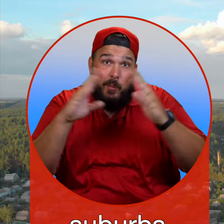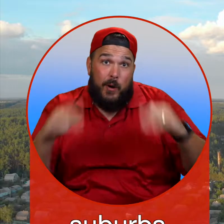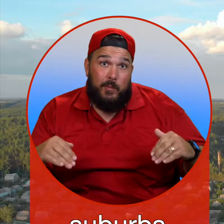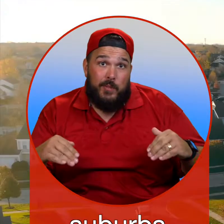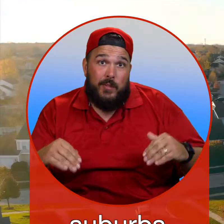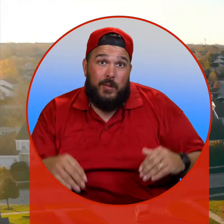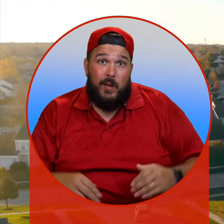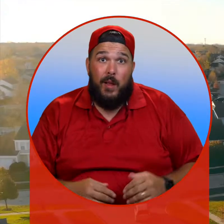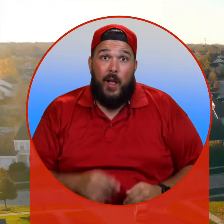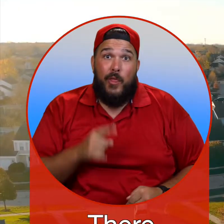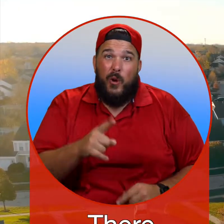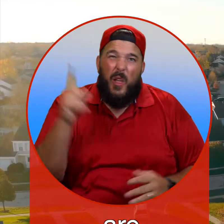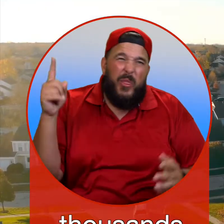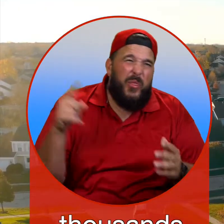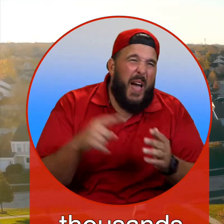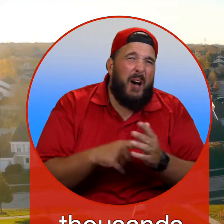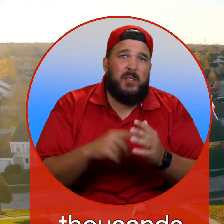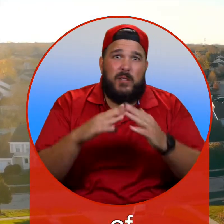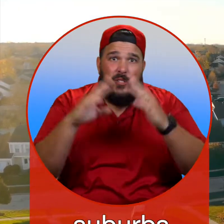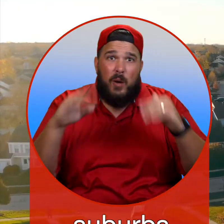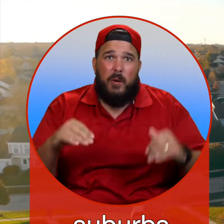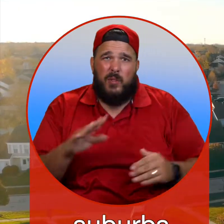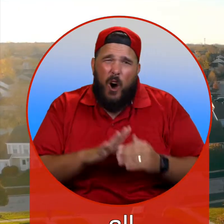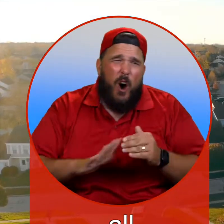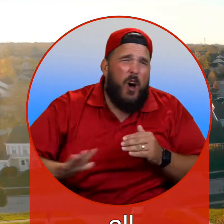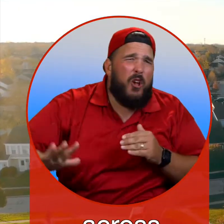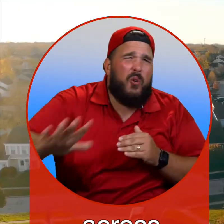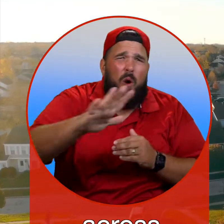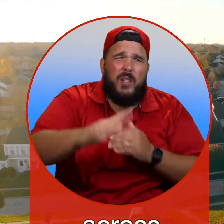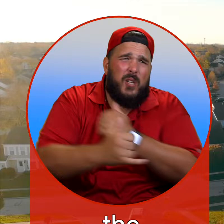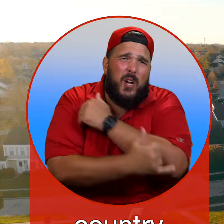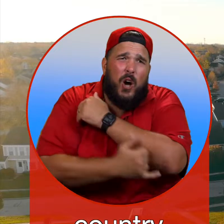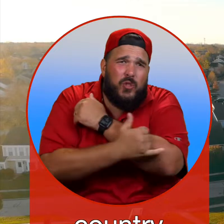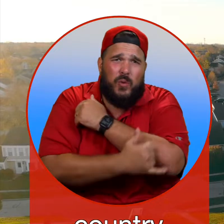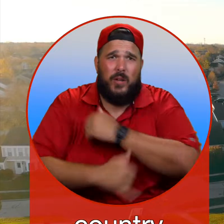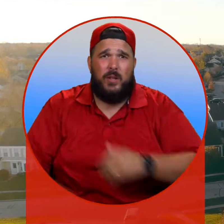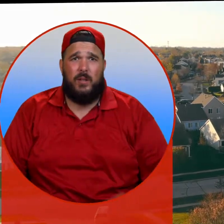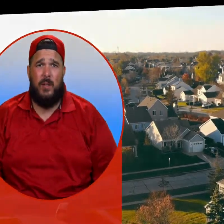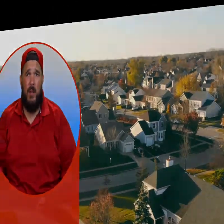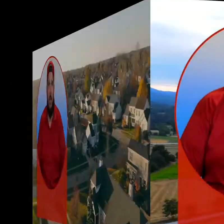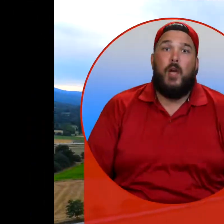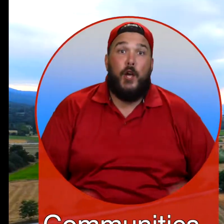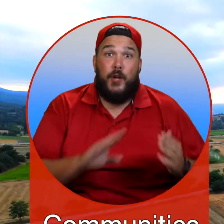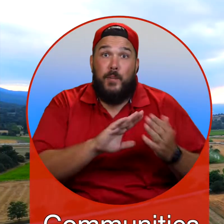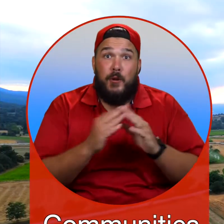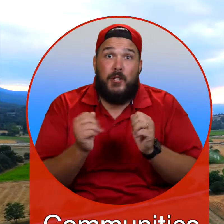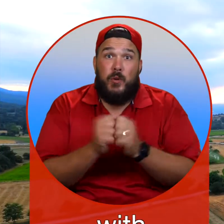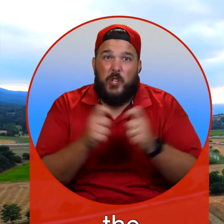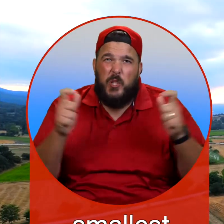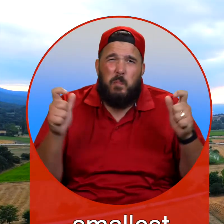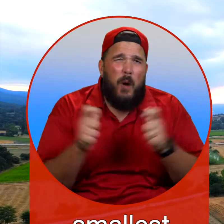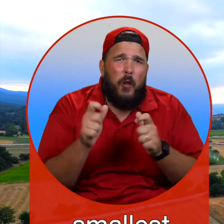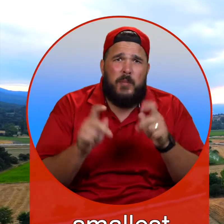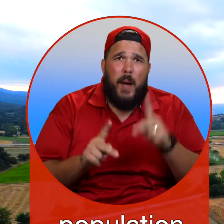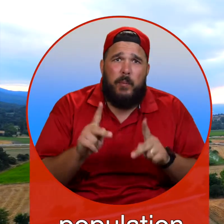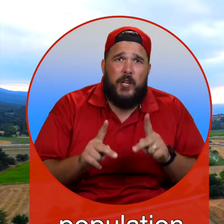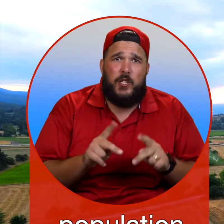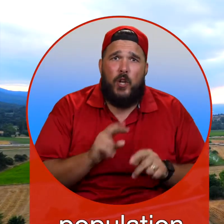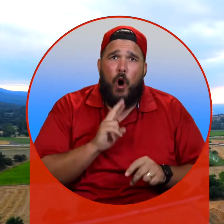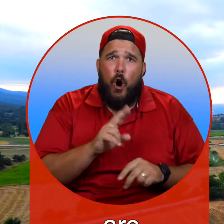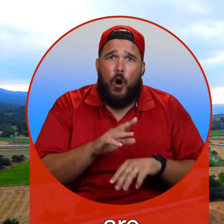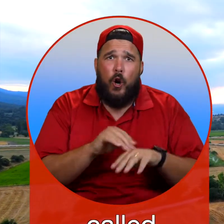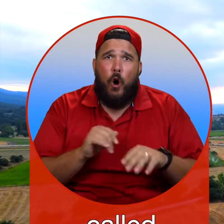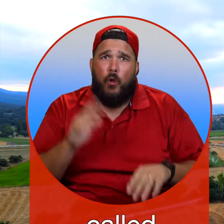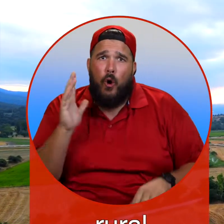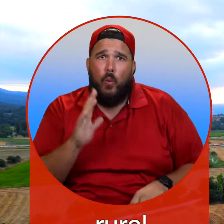in suburbs. There are thousands of suburbs all across the country. Communities with the smallest